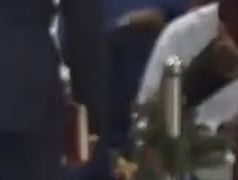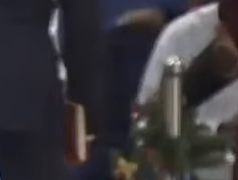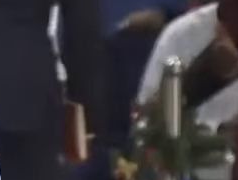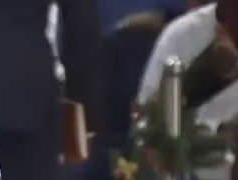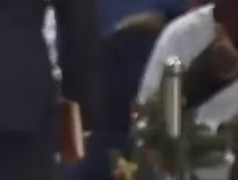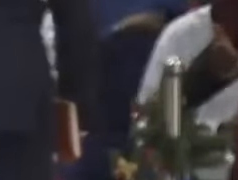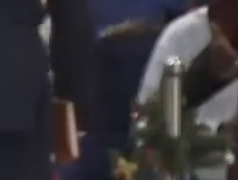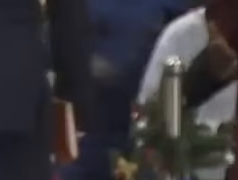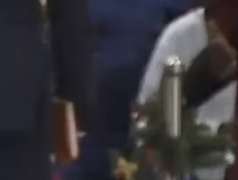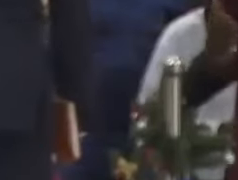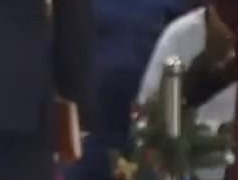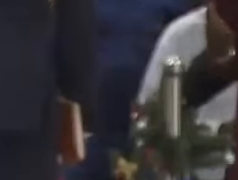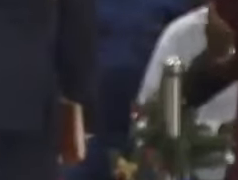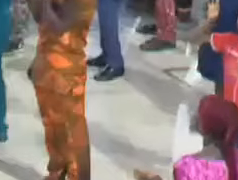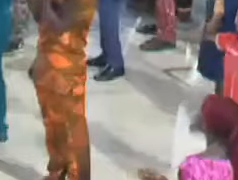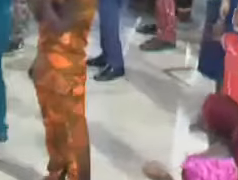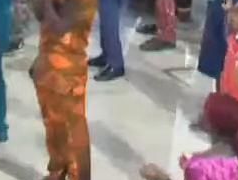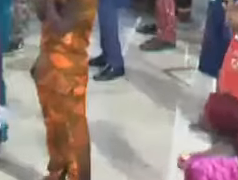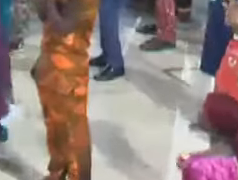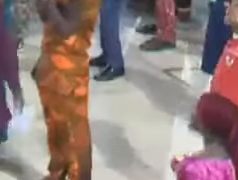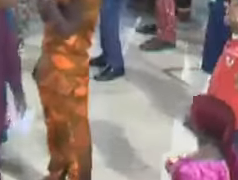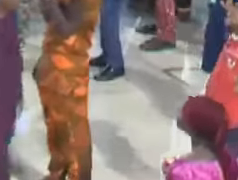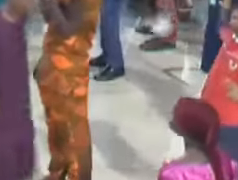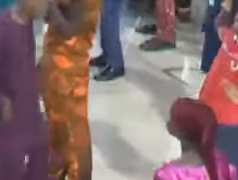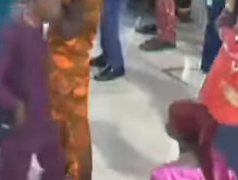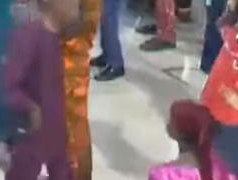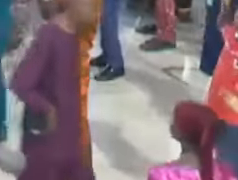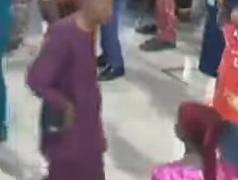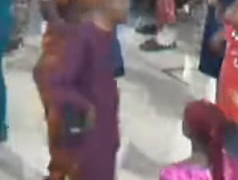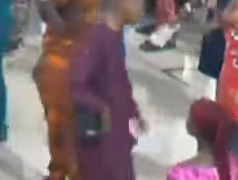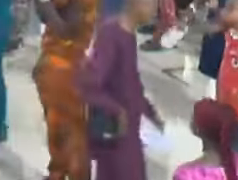He will visit you.